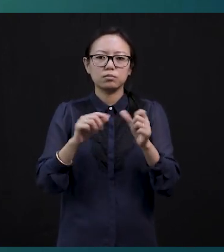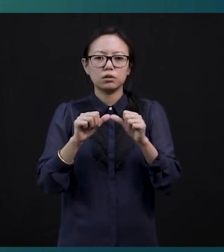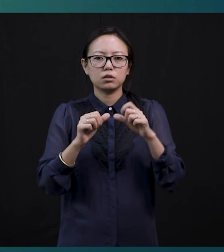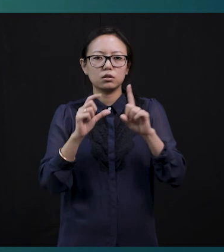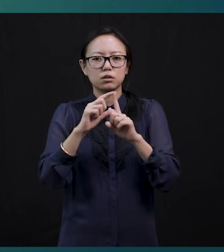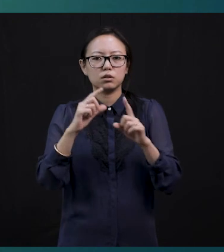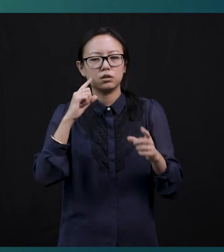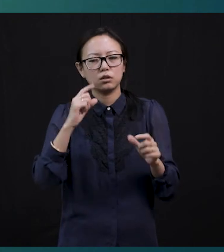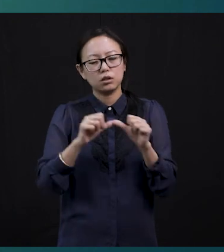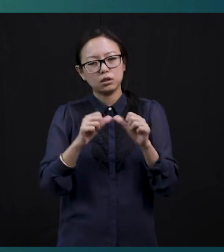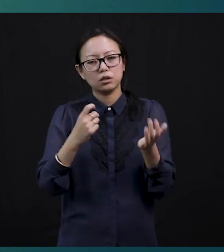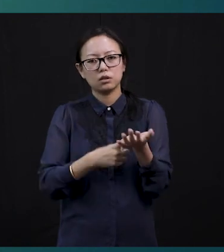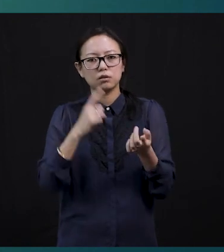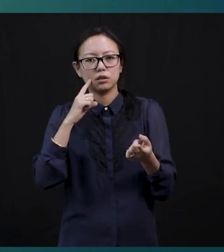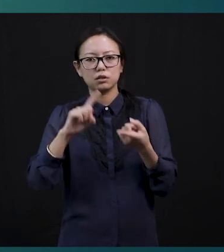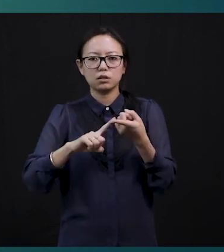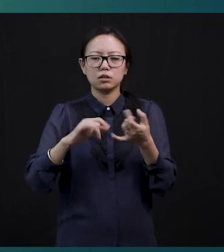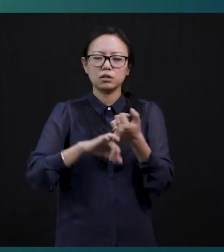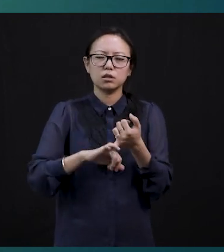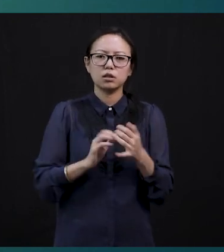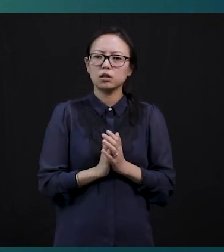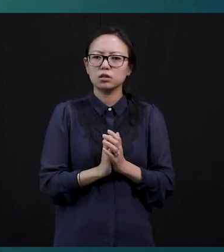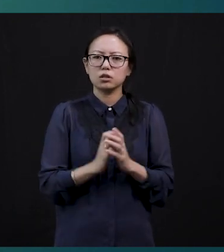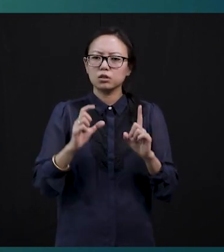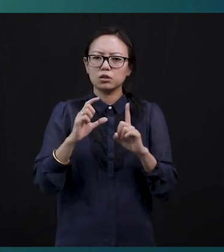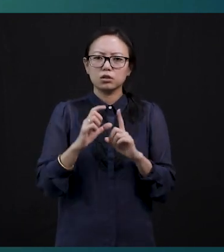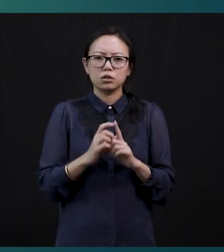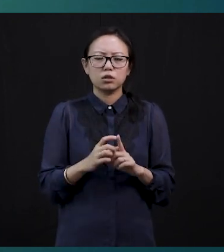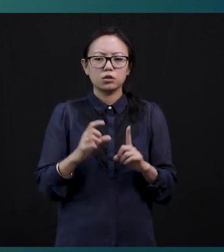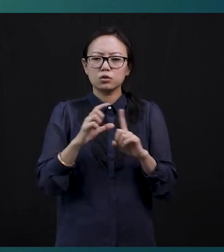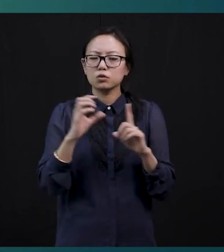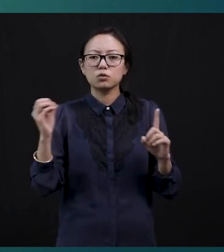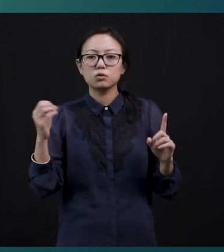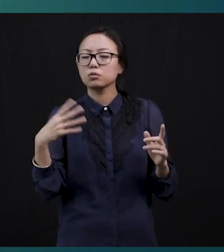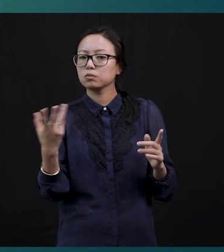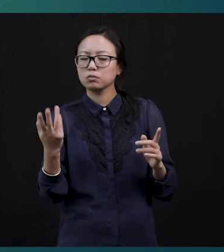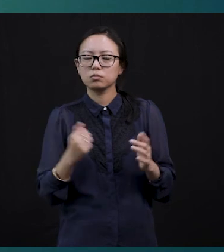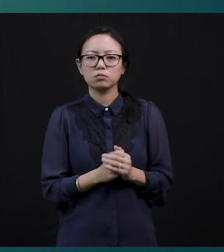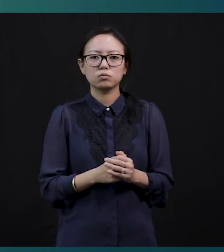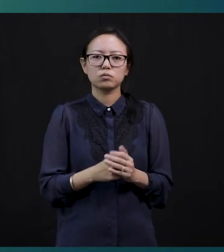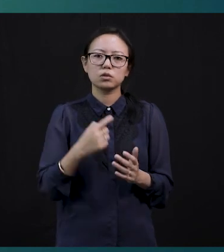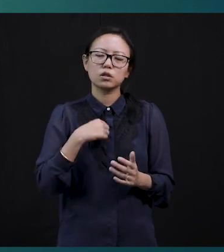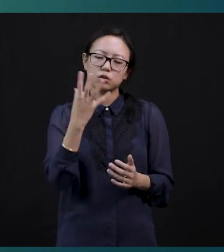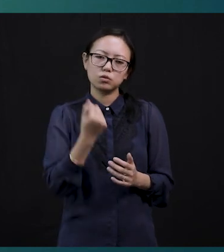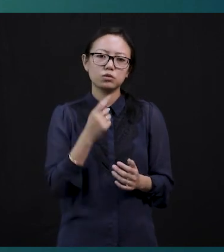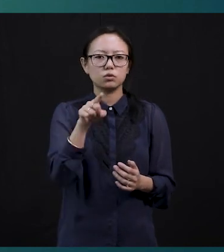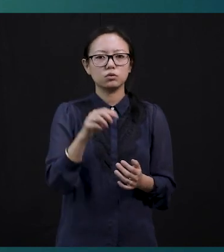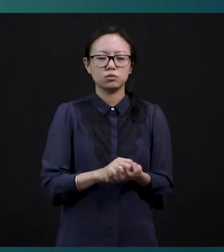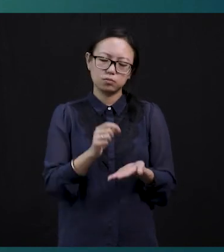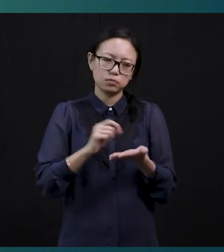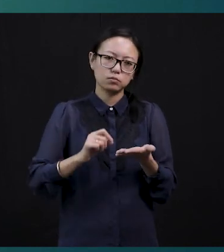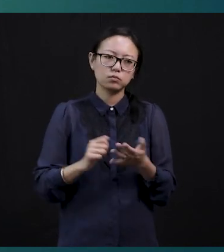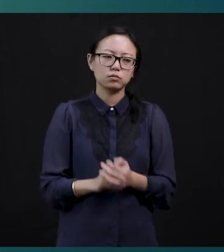banks, the wholesalers, the customers, not the customers, but the market that they are sitting in. All